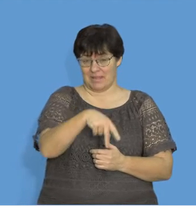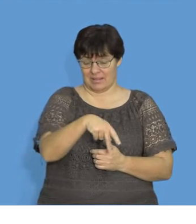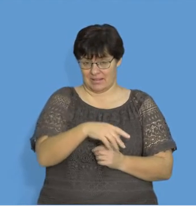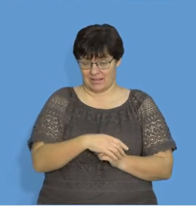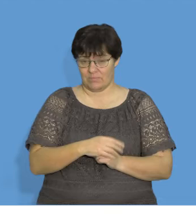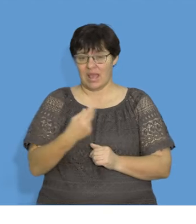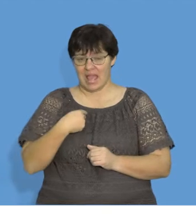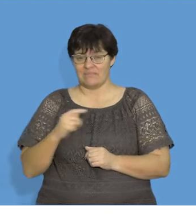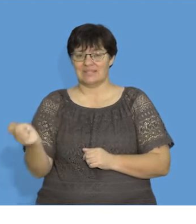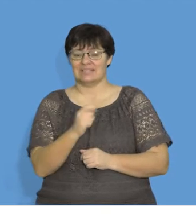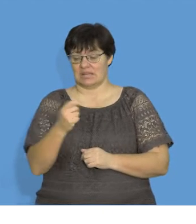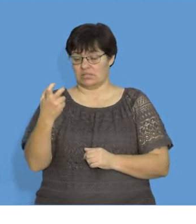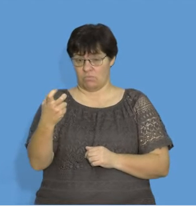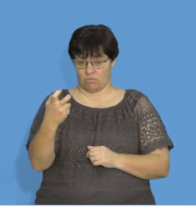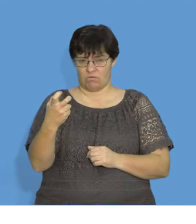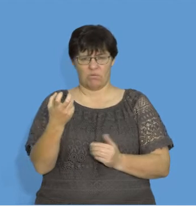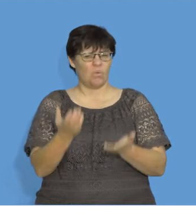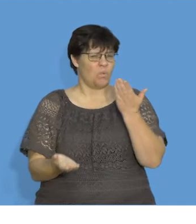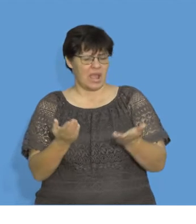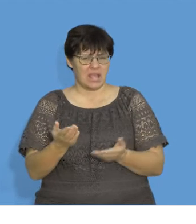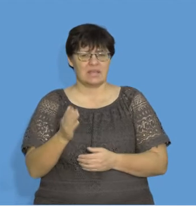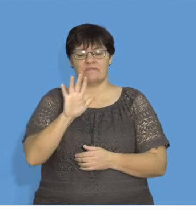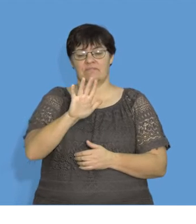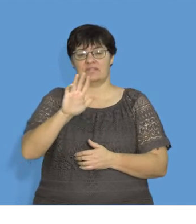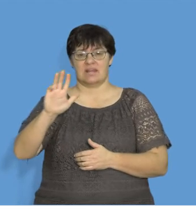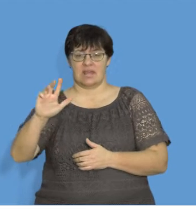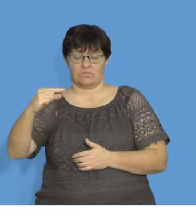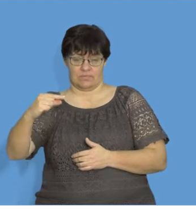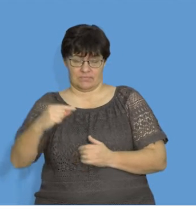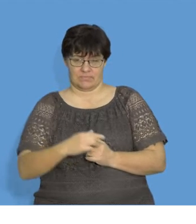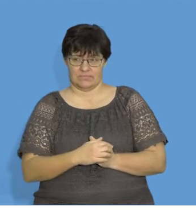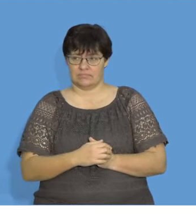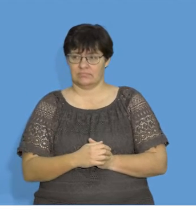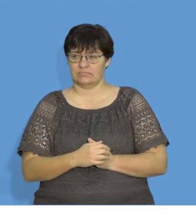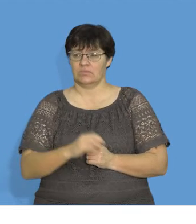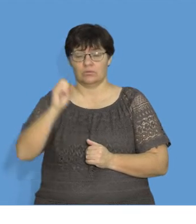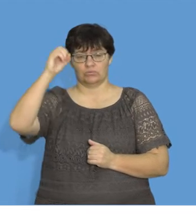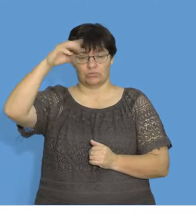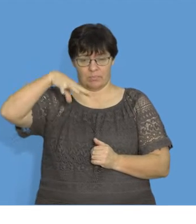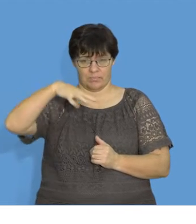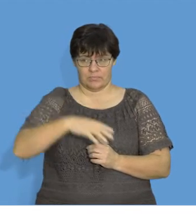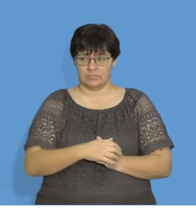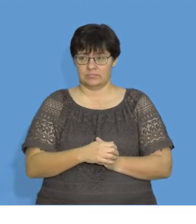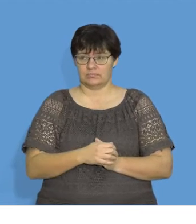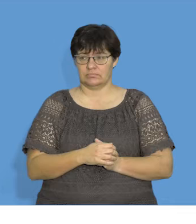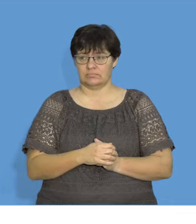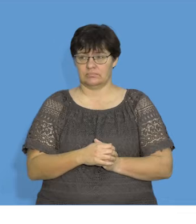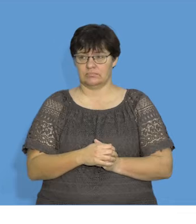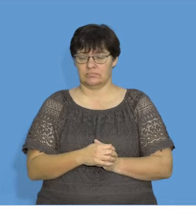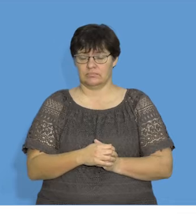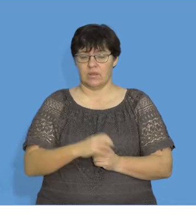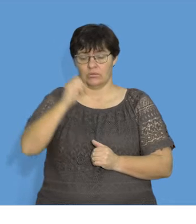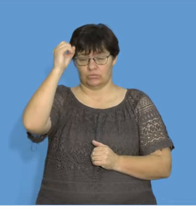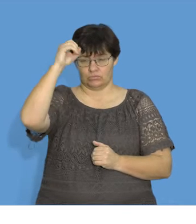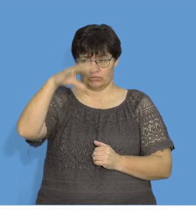ball, which is 59 grams, okay? So I'm going to drop the ball. There we go. So the